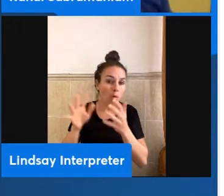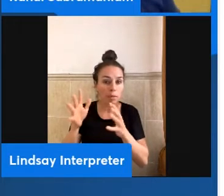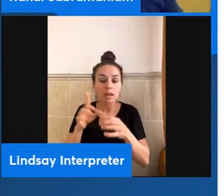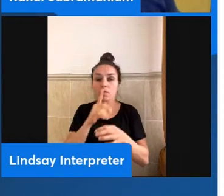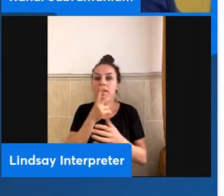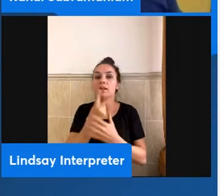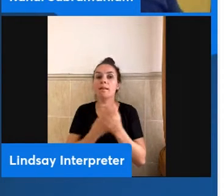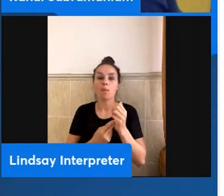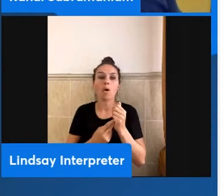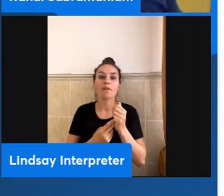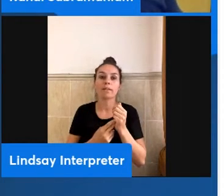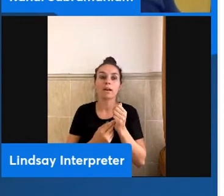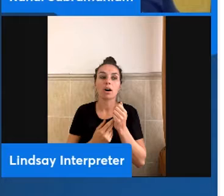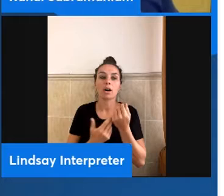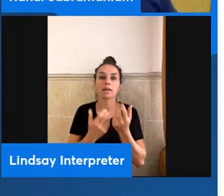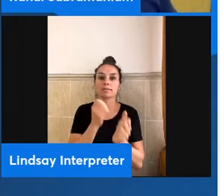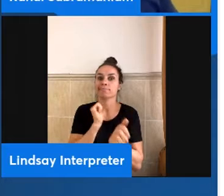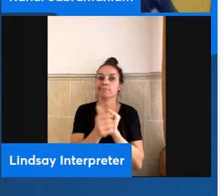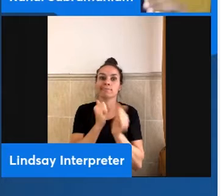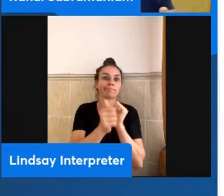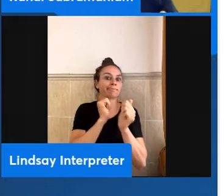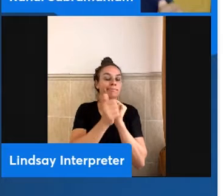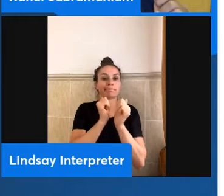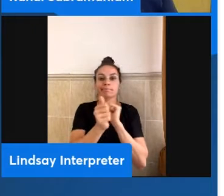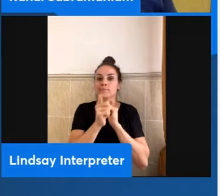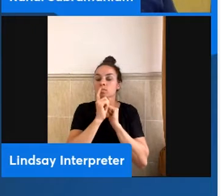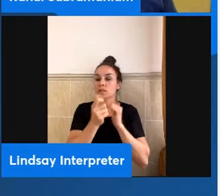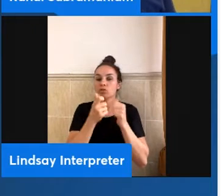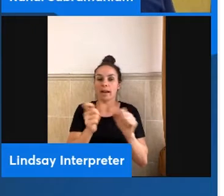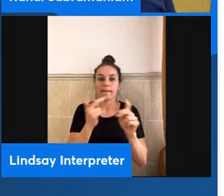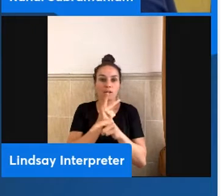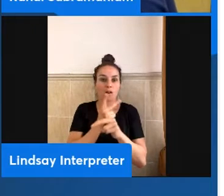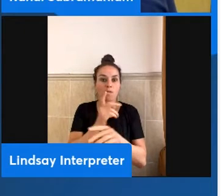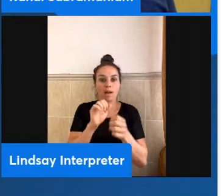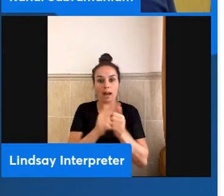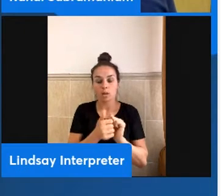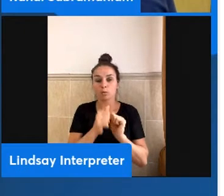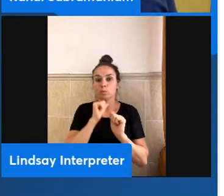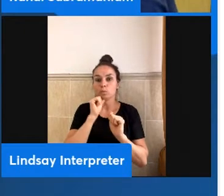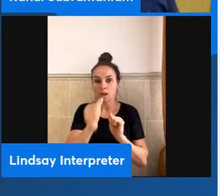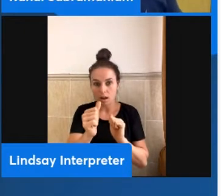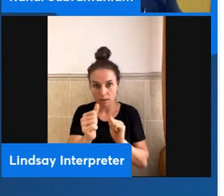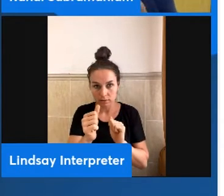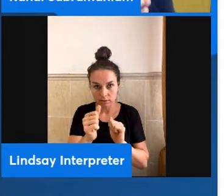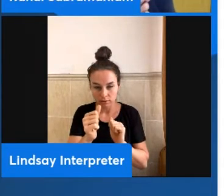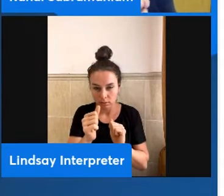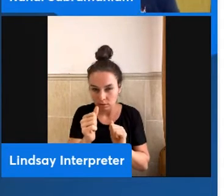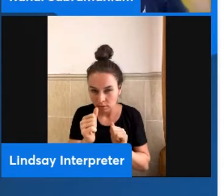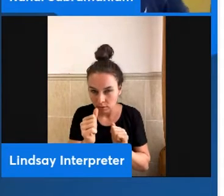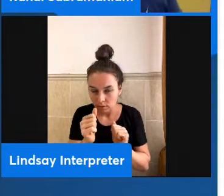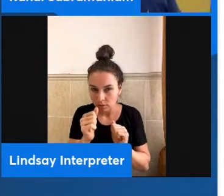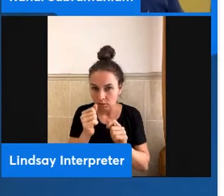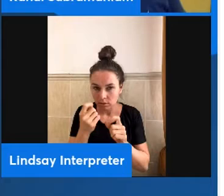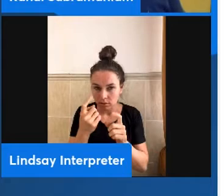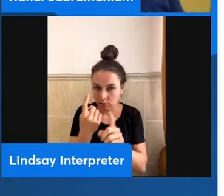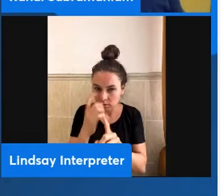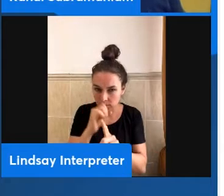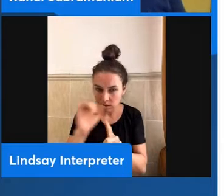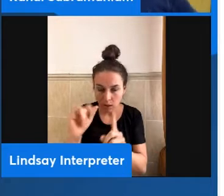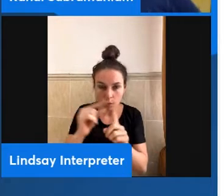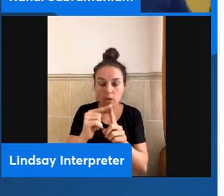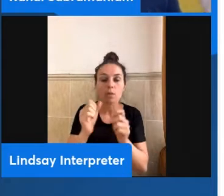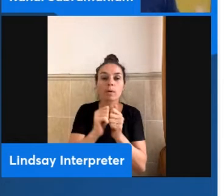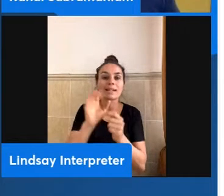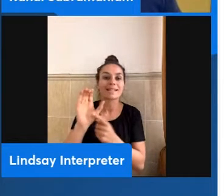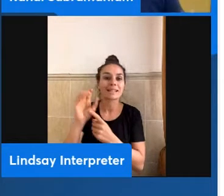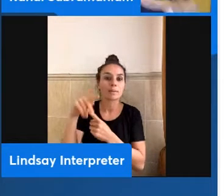fighting physics to the point where they are trying to figure out how not to melt the CPU as they are kind of increasing the number of